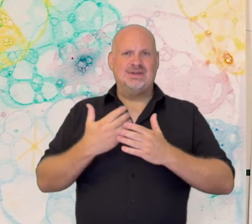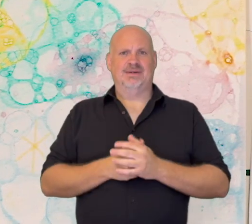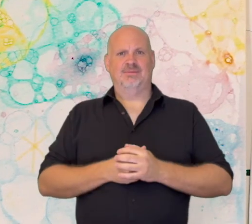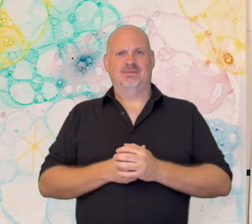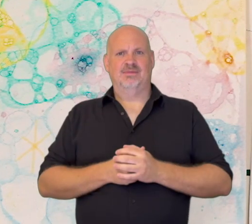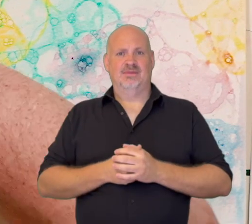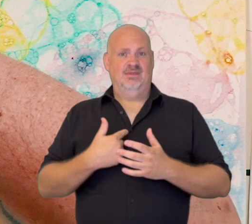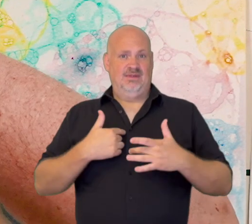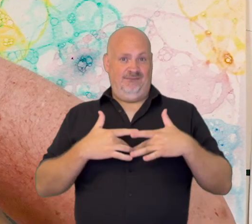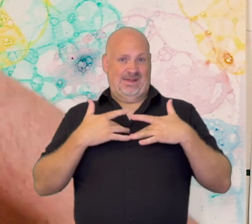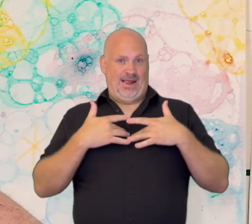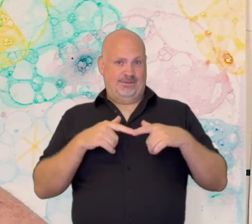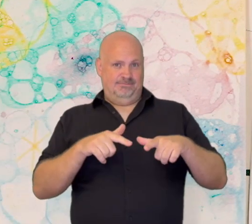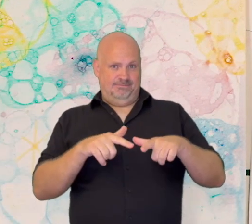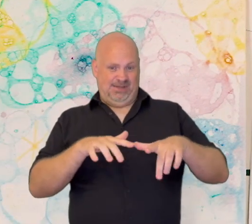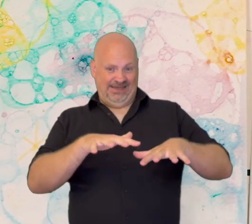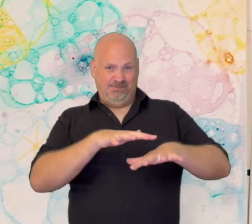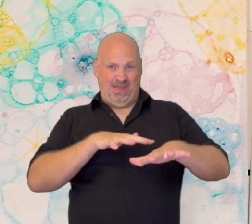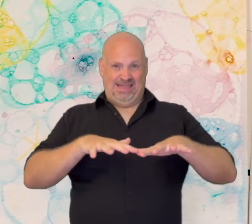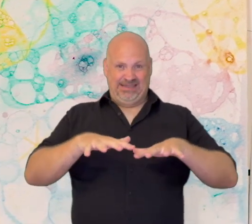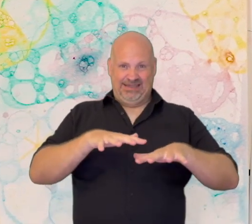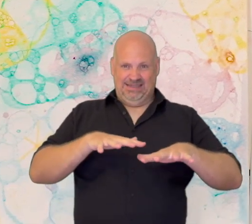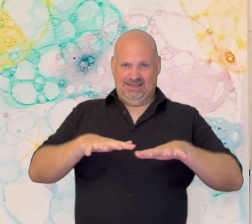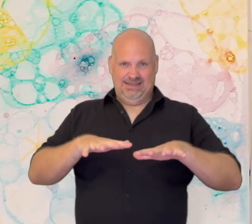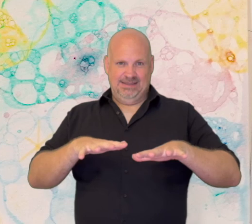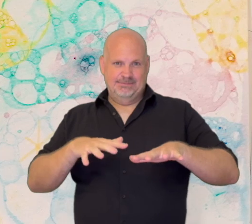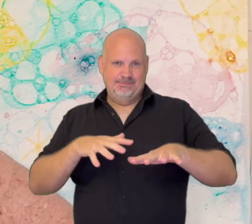just filling in these spaces.